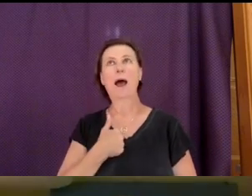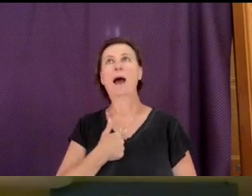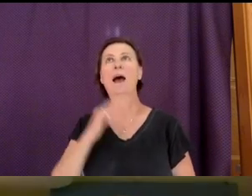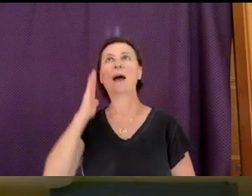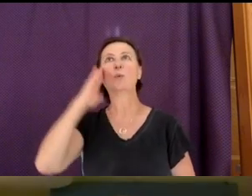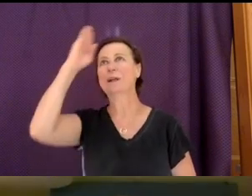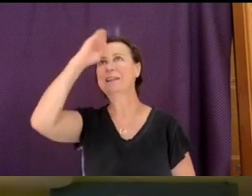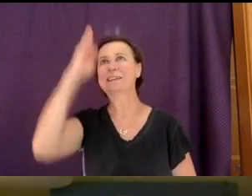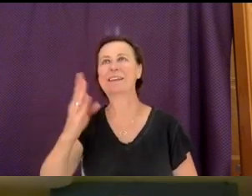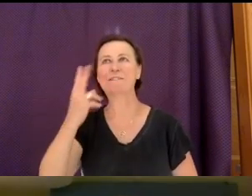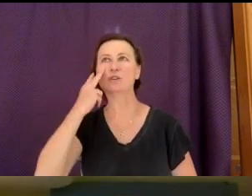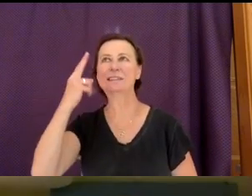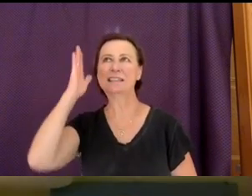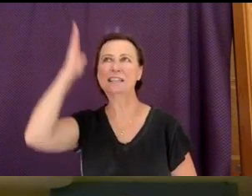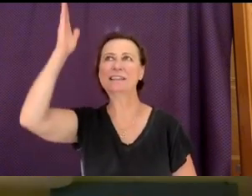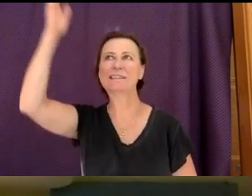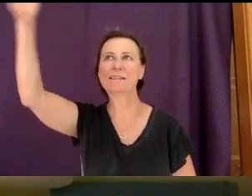see?